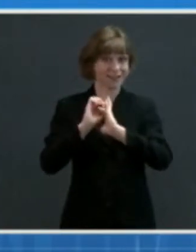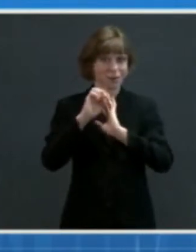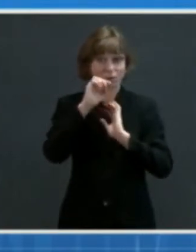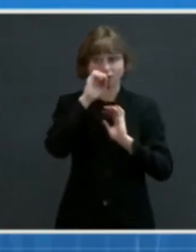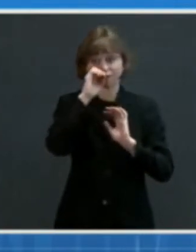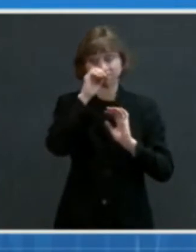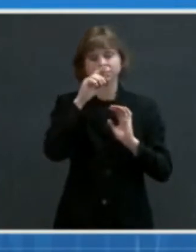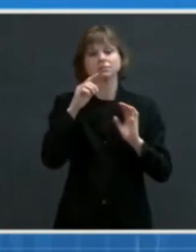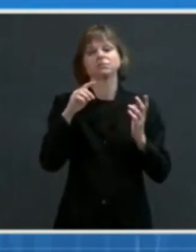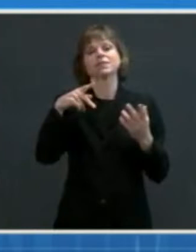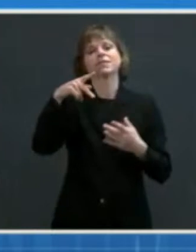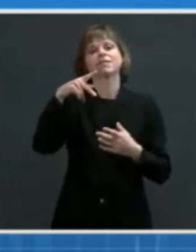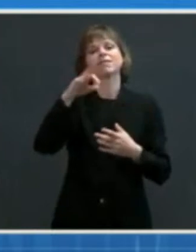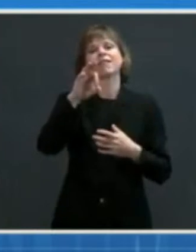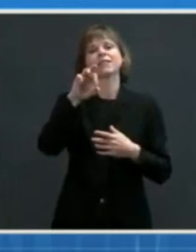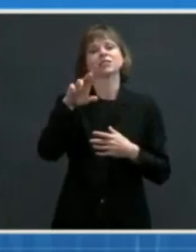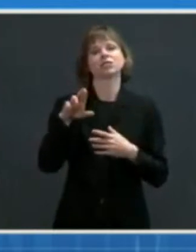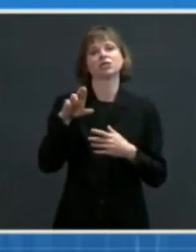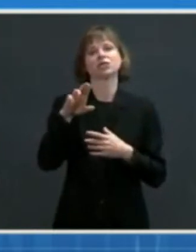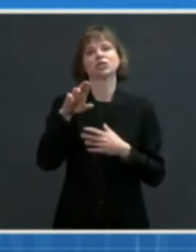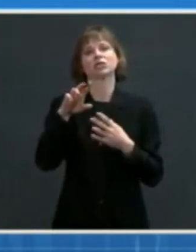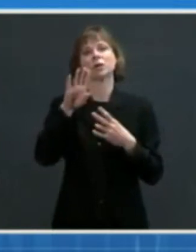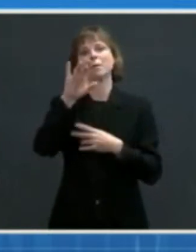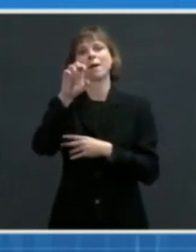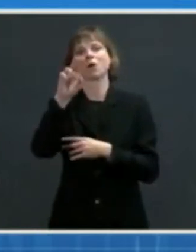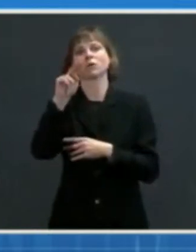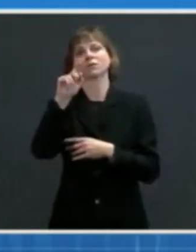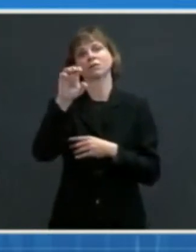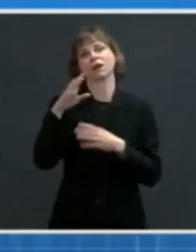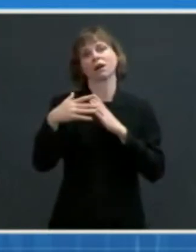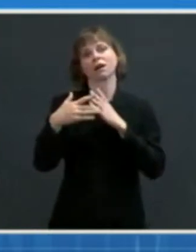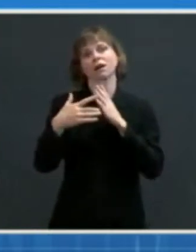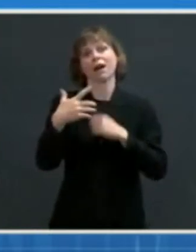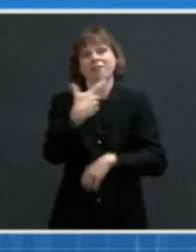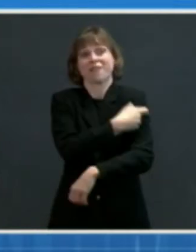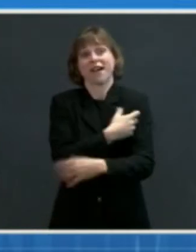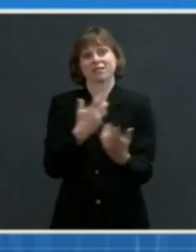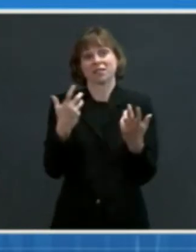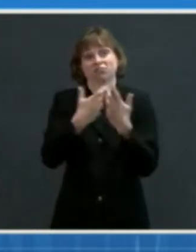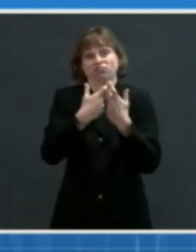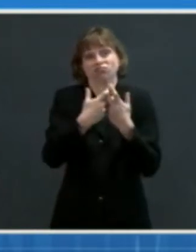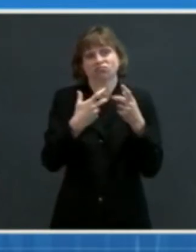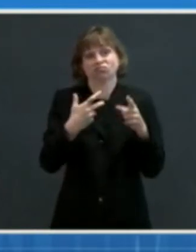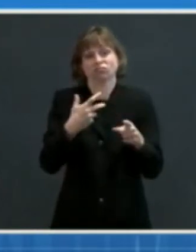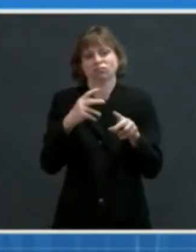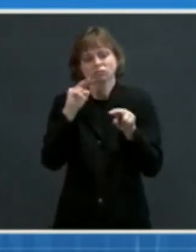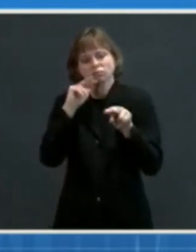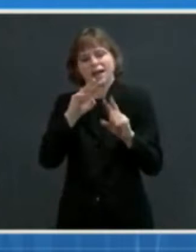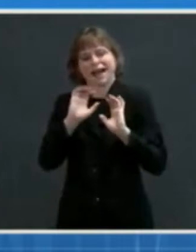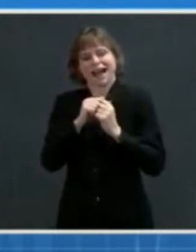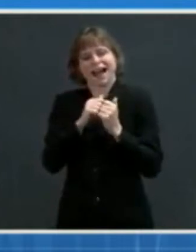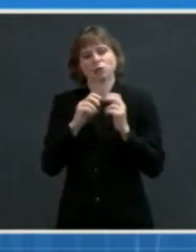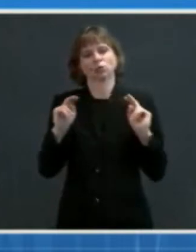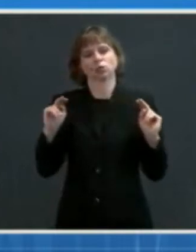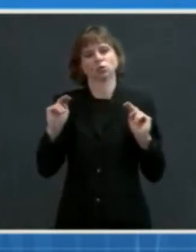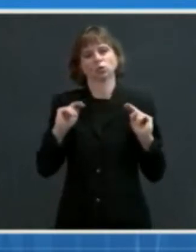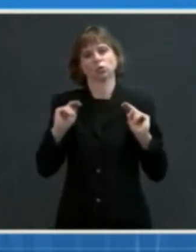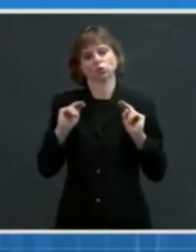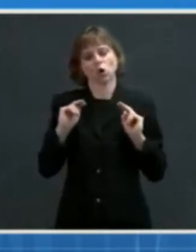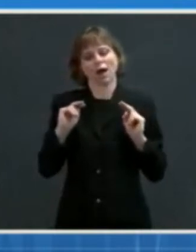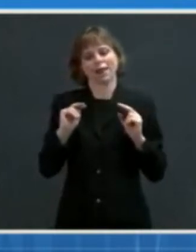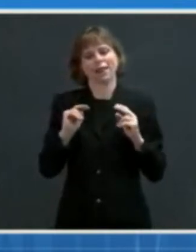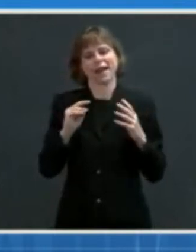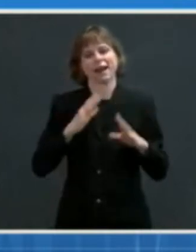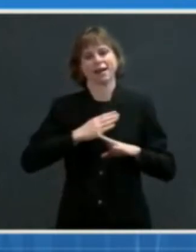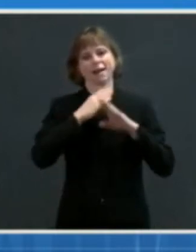a Pfizer-BioNTech vaccine, namely looking at neutralizing antibody titers after the first